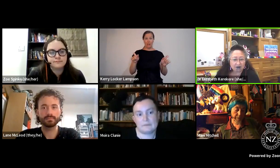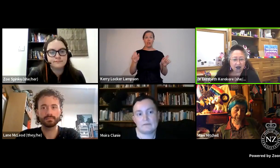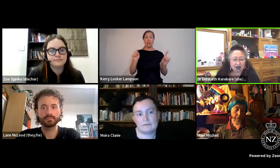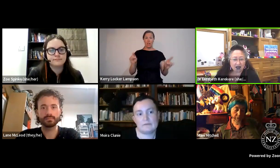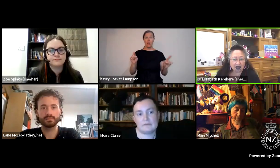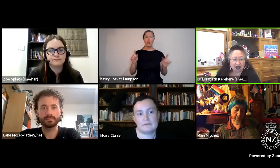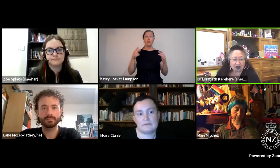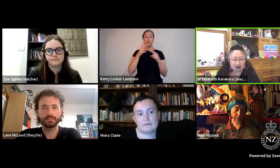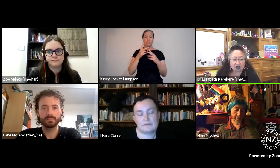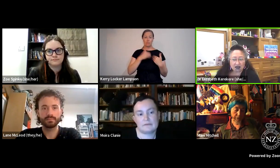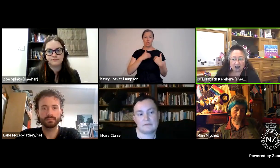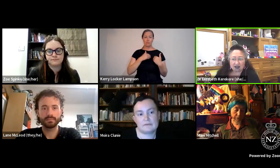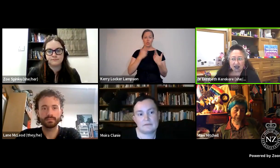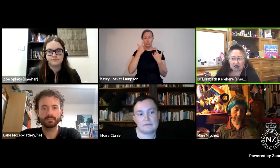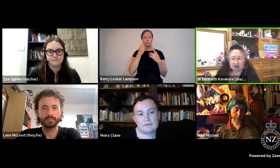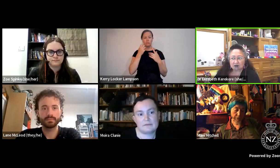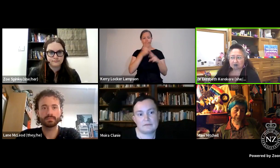nationally, and